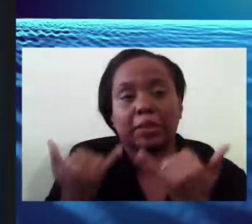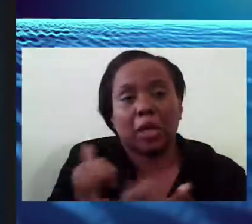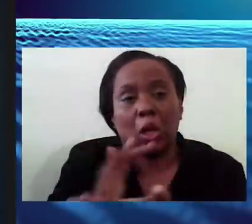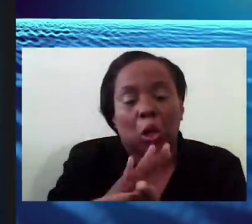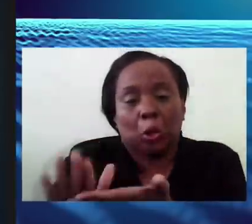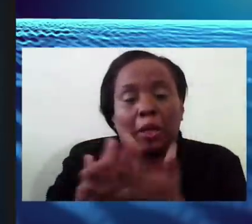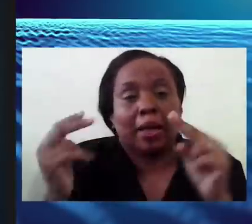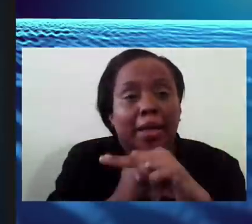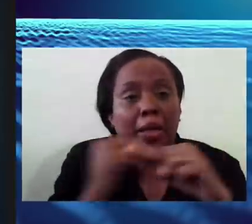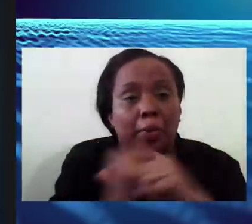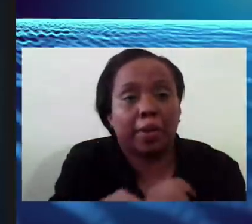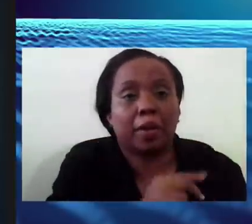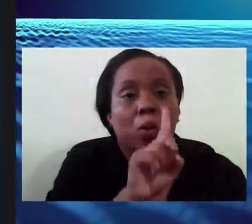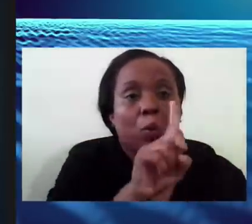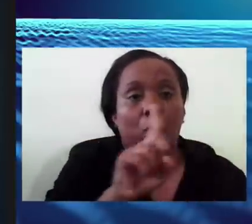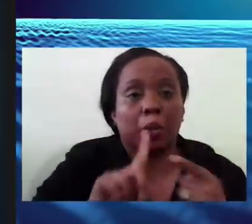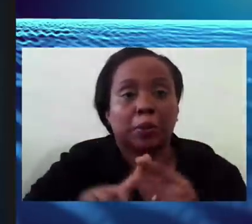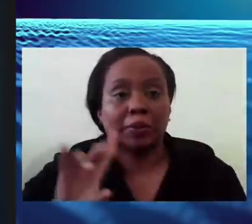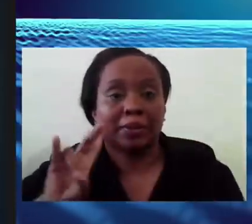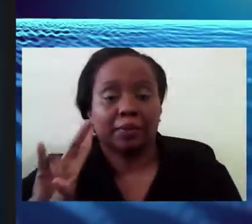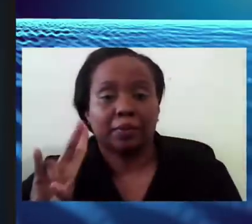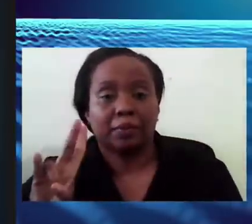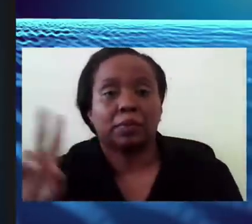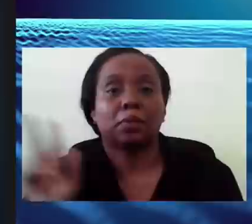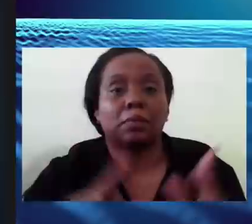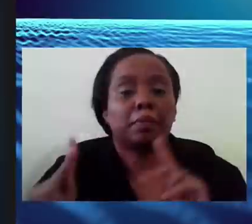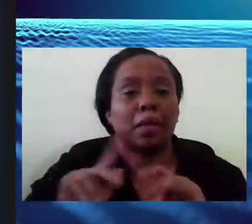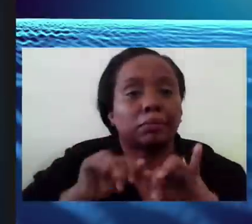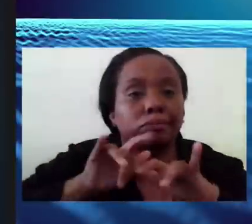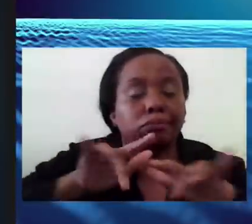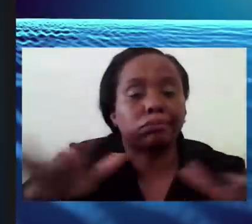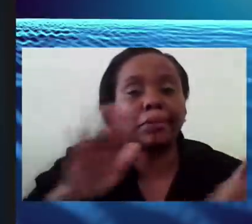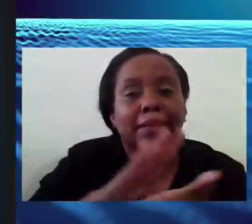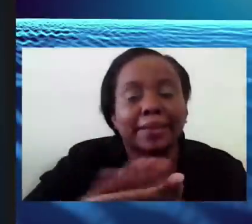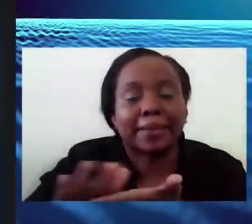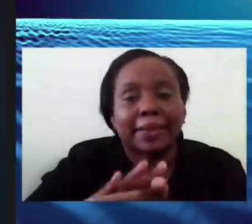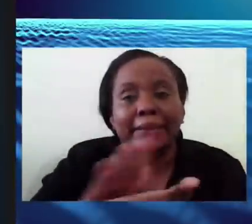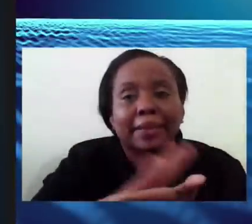1 to 7. Persons are being deployed as well to clean up some of the minor roads.